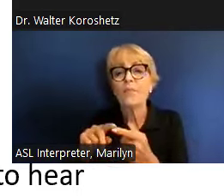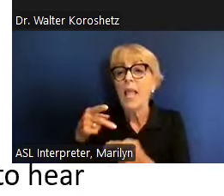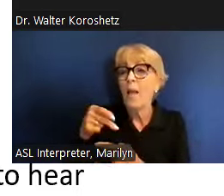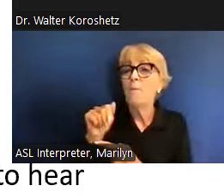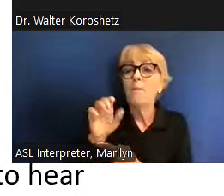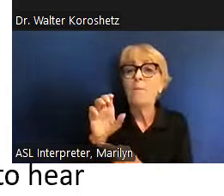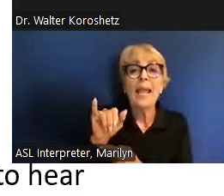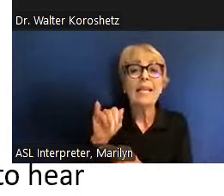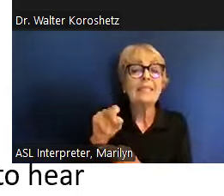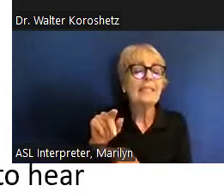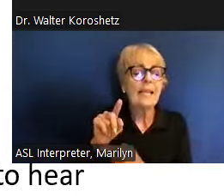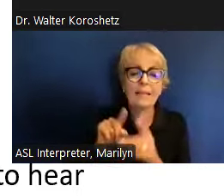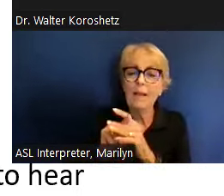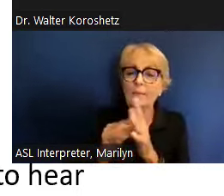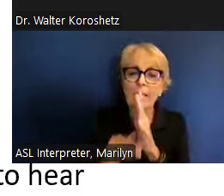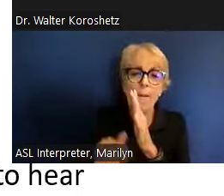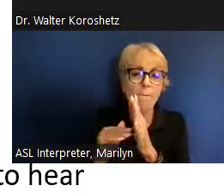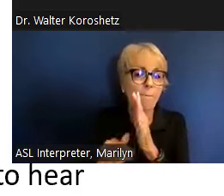many times.